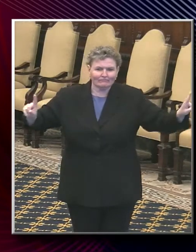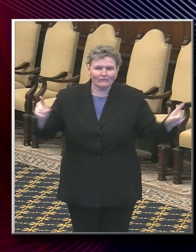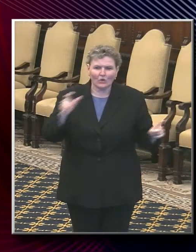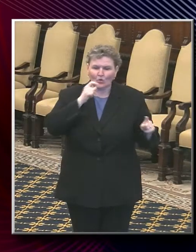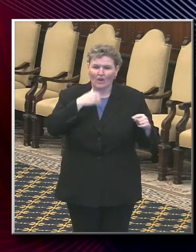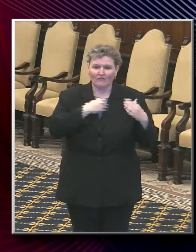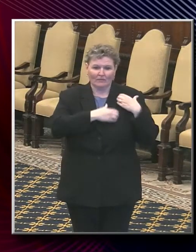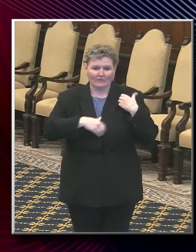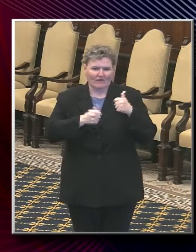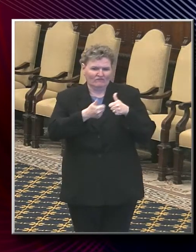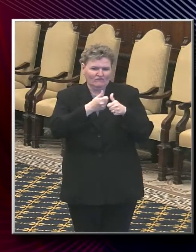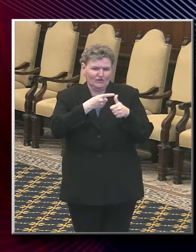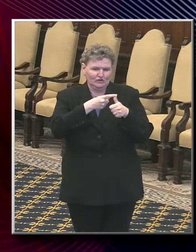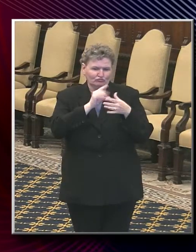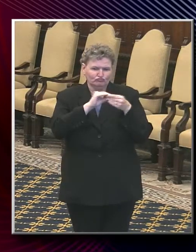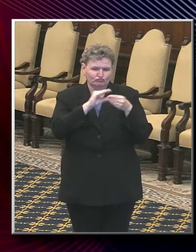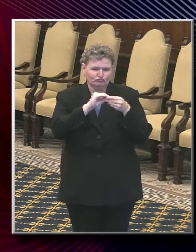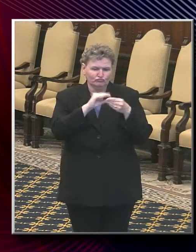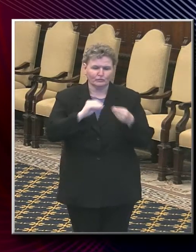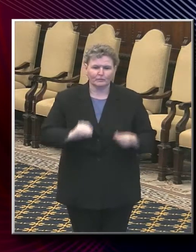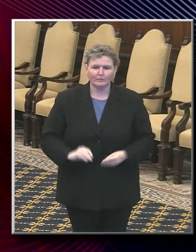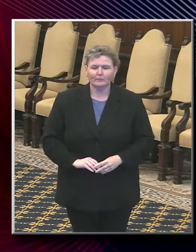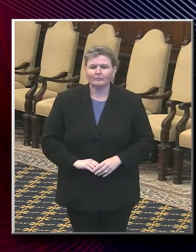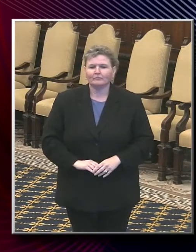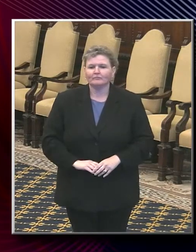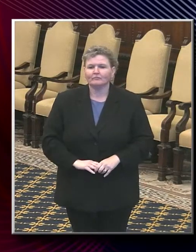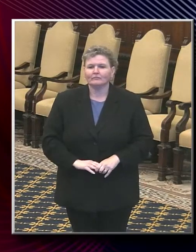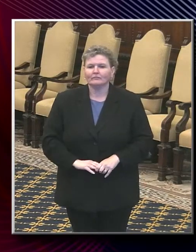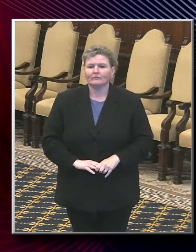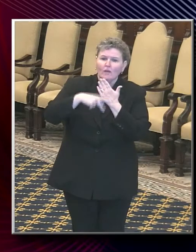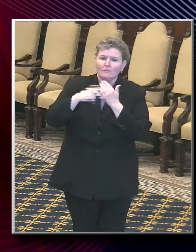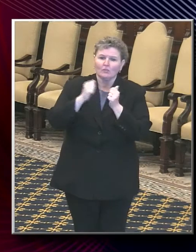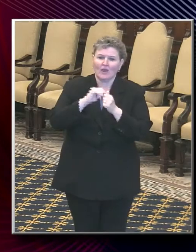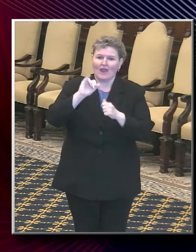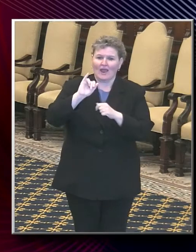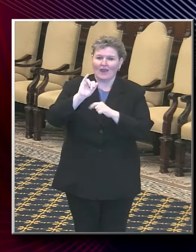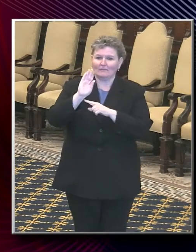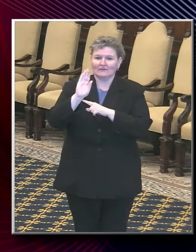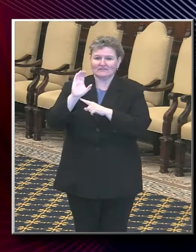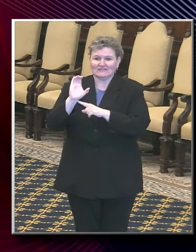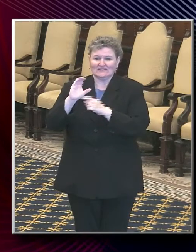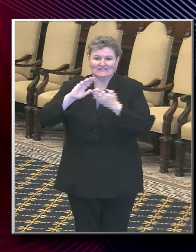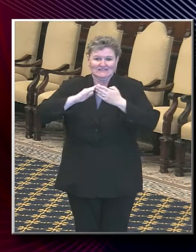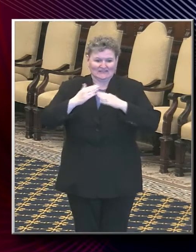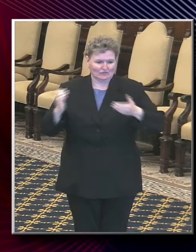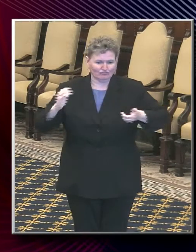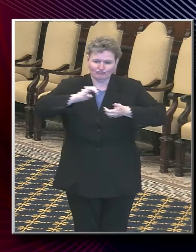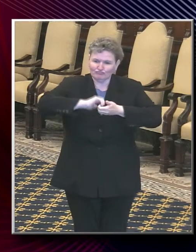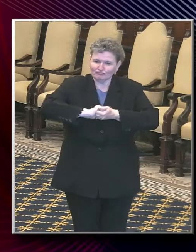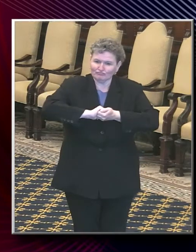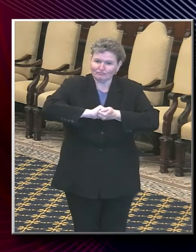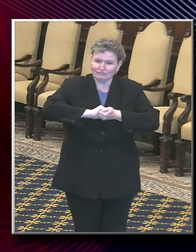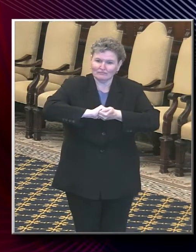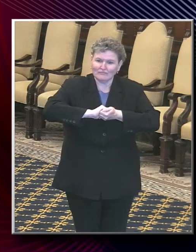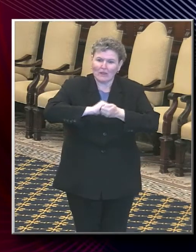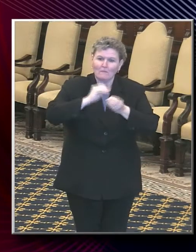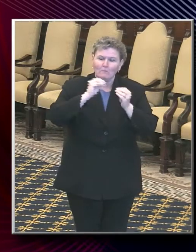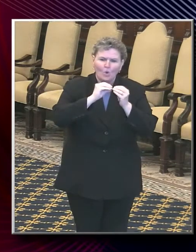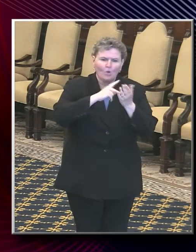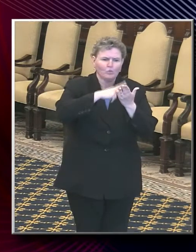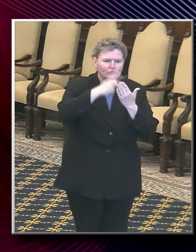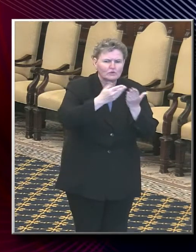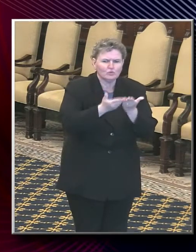briefing with opening remarks from Mayor Jim Kenney. Mayor, you have the floor. Thank you, Mike. Good afternoon, everyone. I'd like to begin by reminding